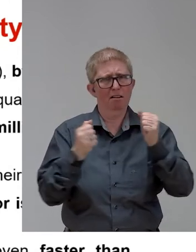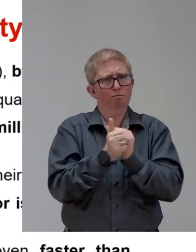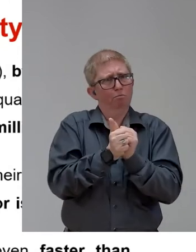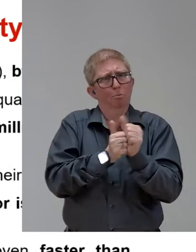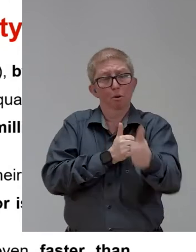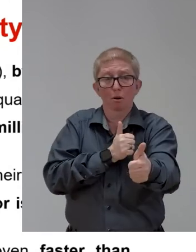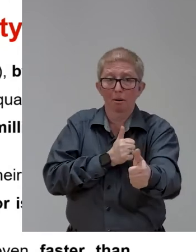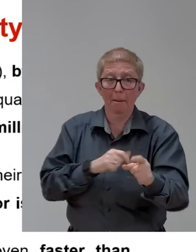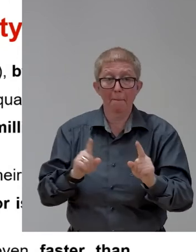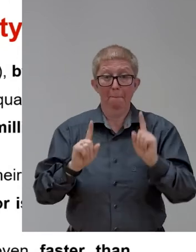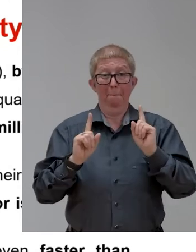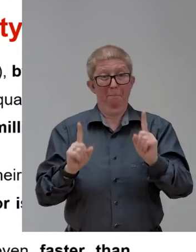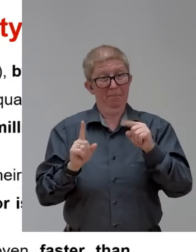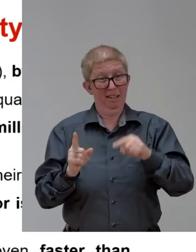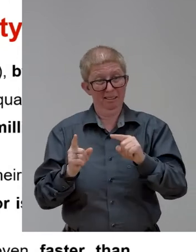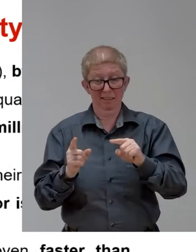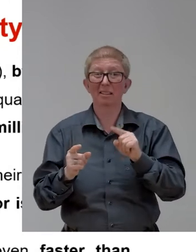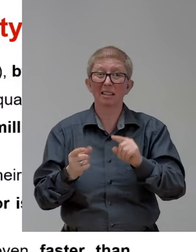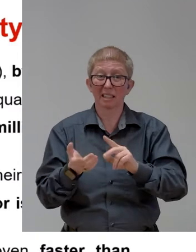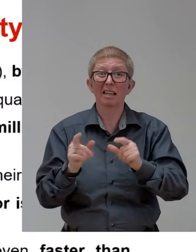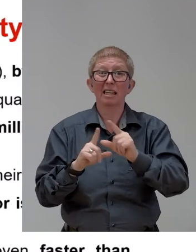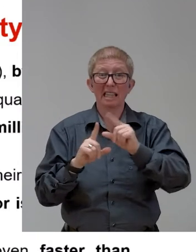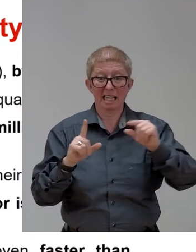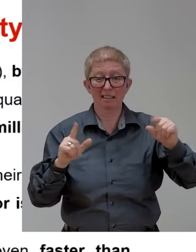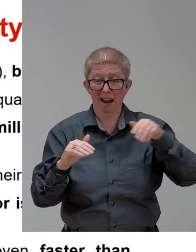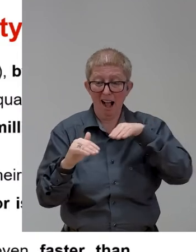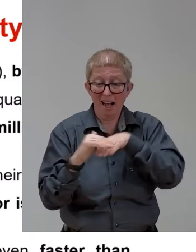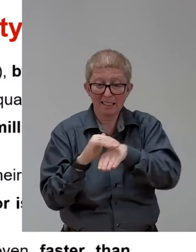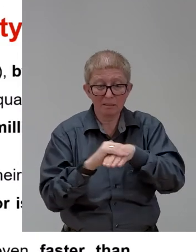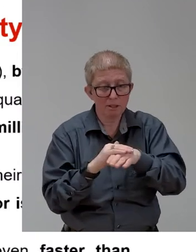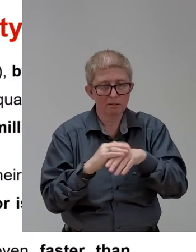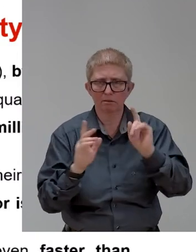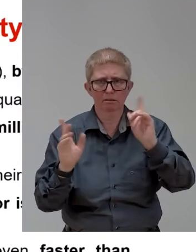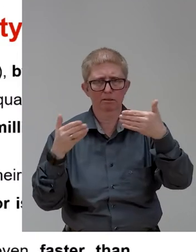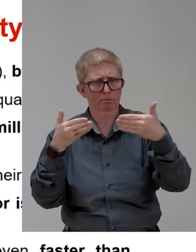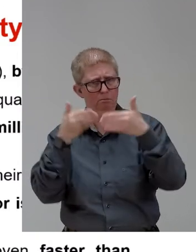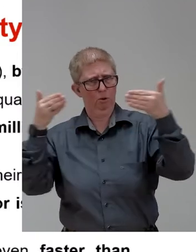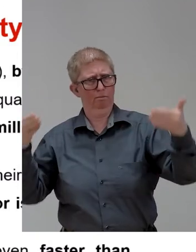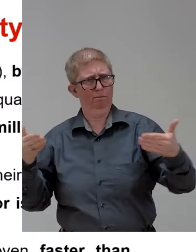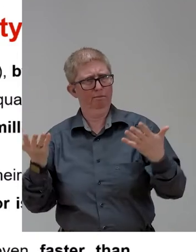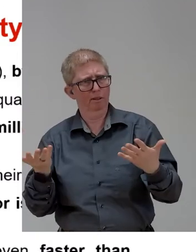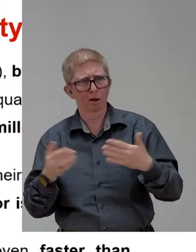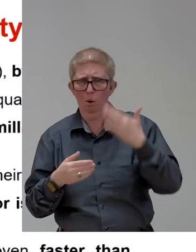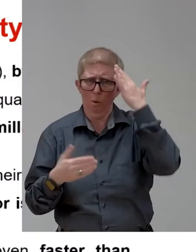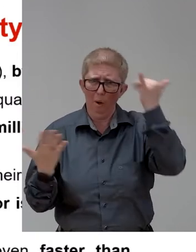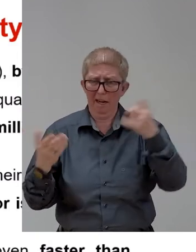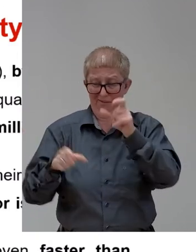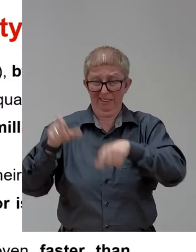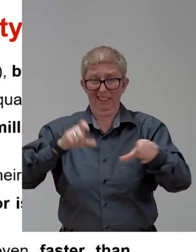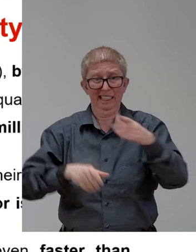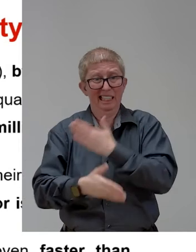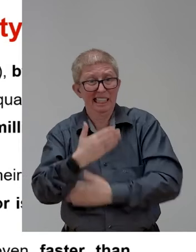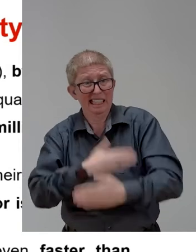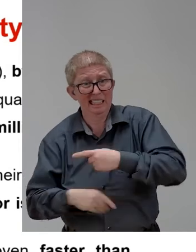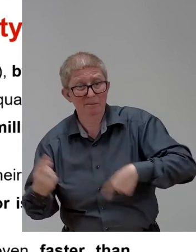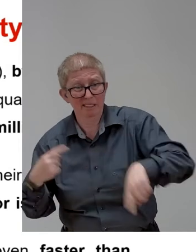accessibility. In terms of training and employment, accessibility is especially key for persons with disabilities. They sometimes